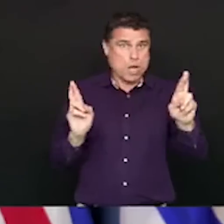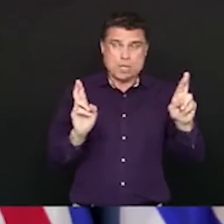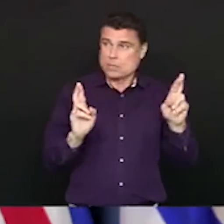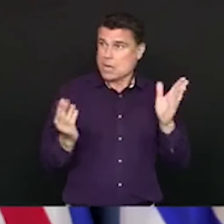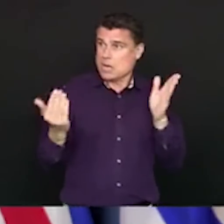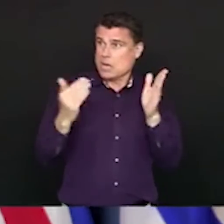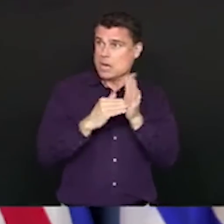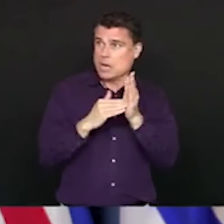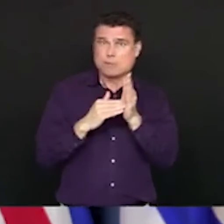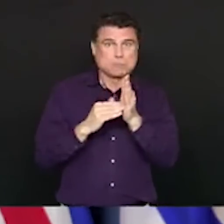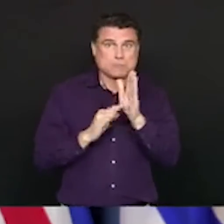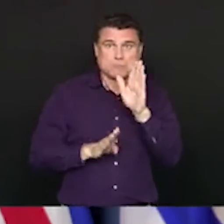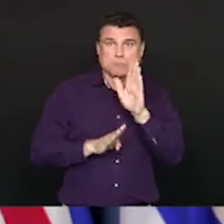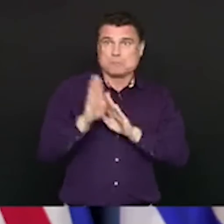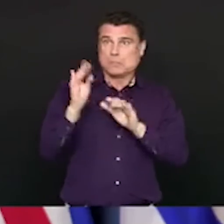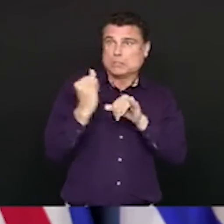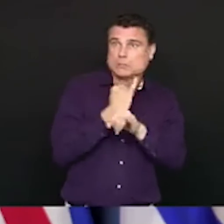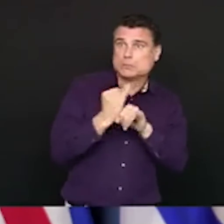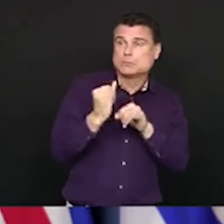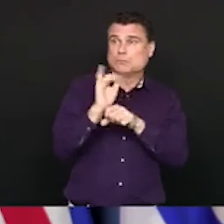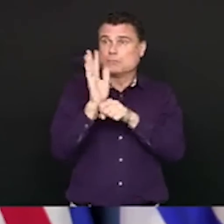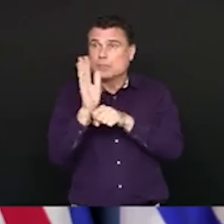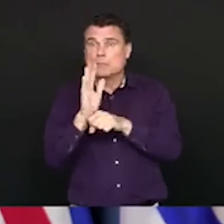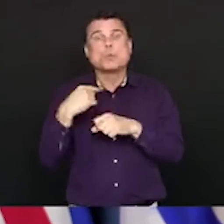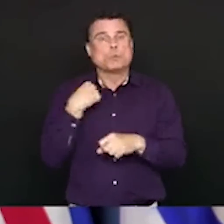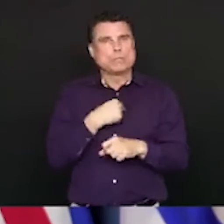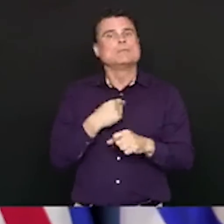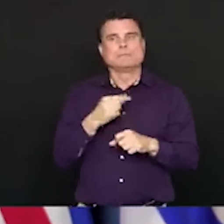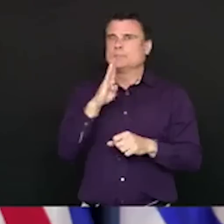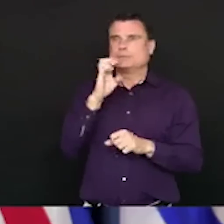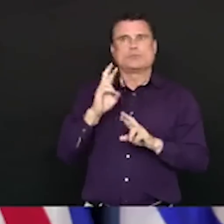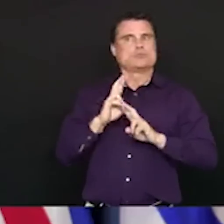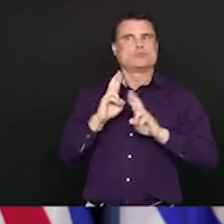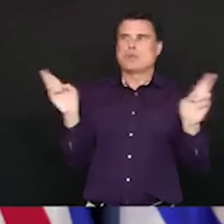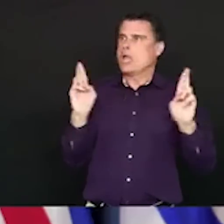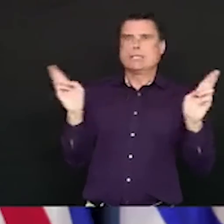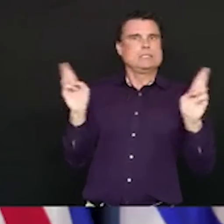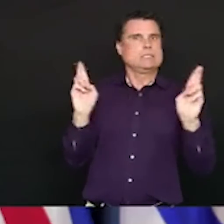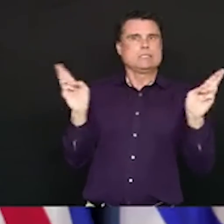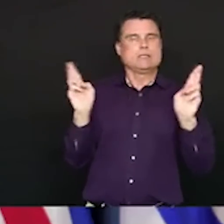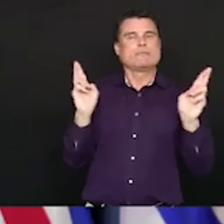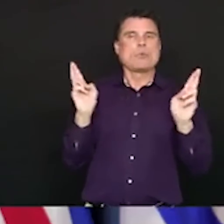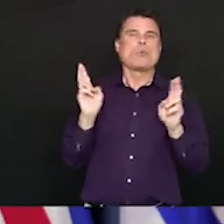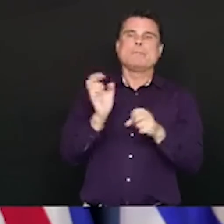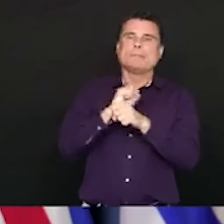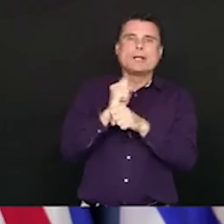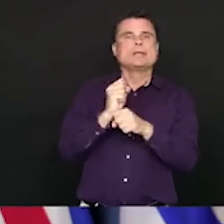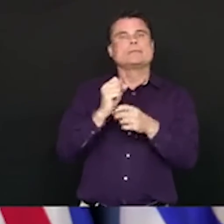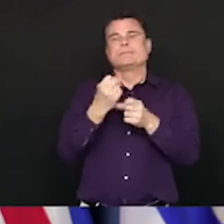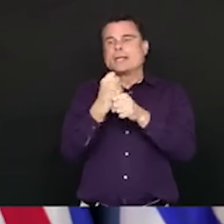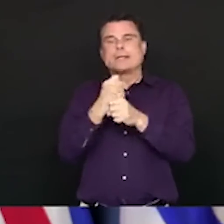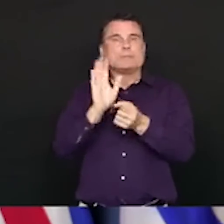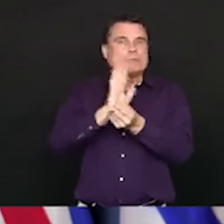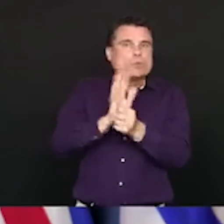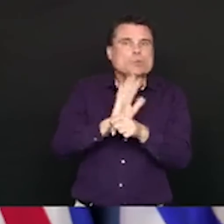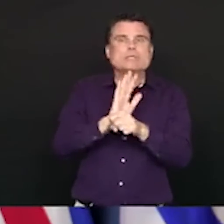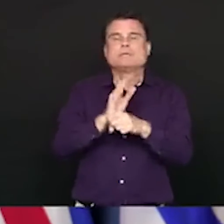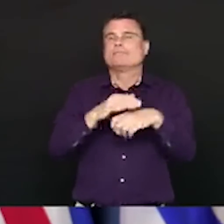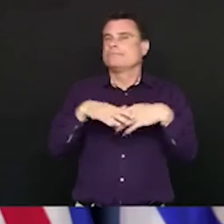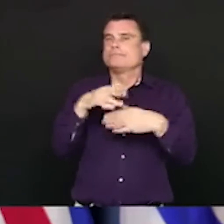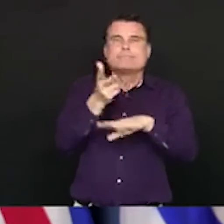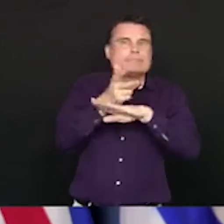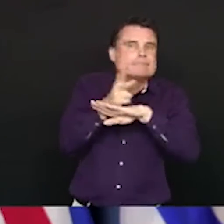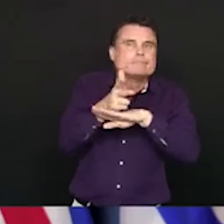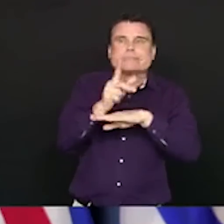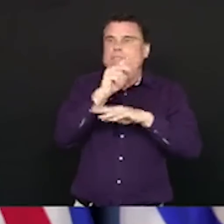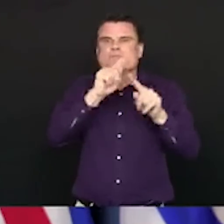who want to restart their filming, whatever it might be, whether it's television, major motion pictures, all of that activity, we want it to come